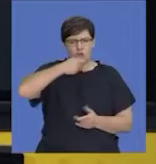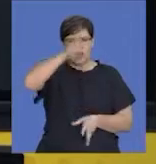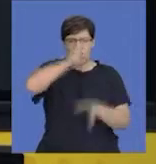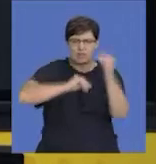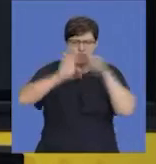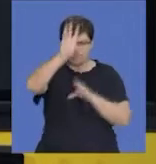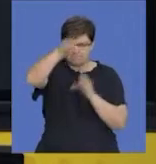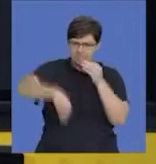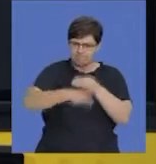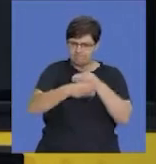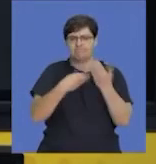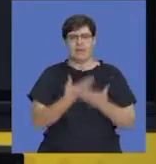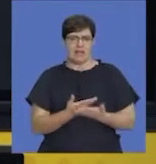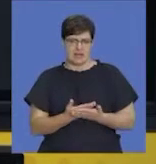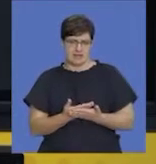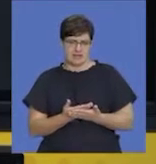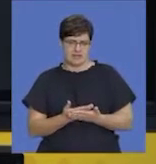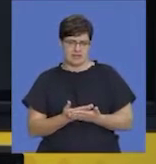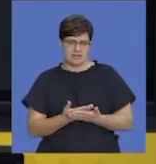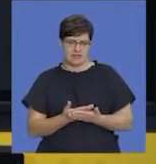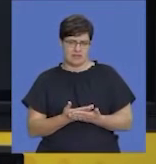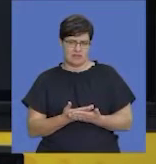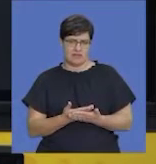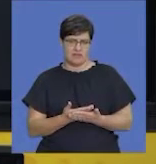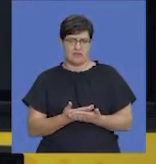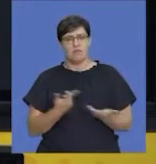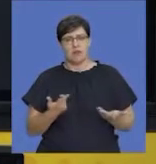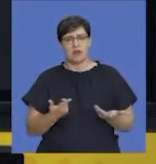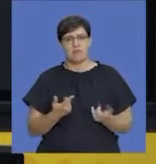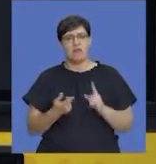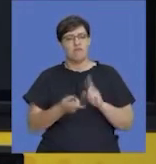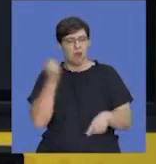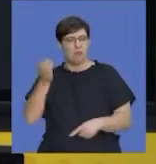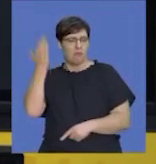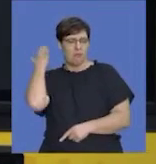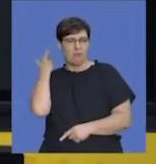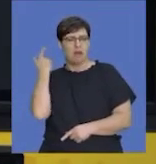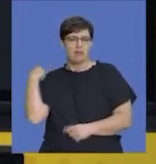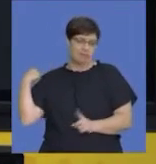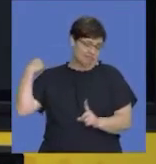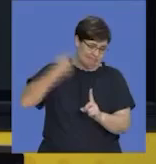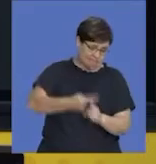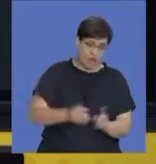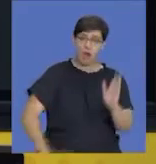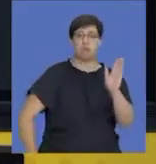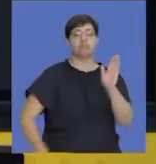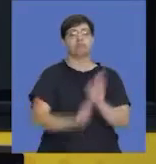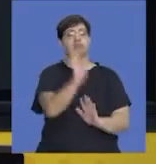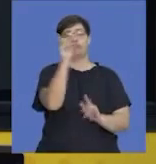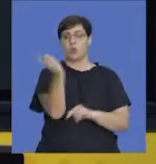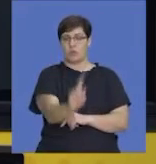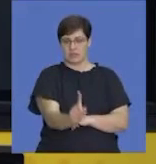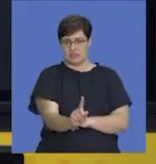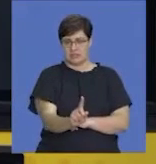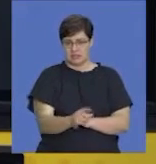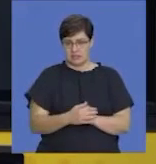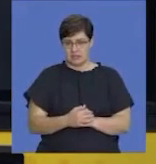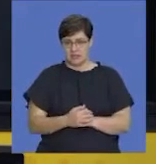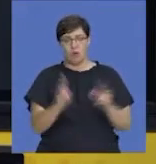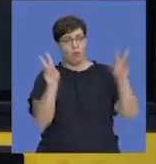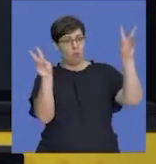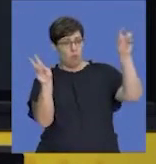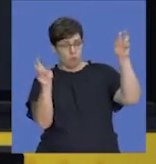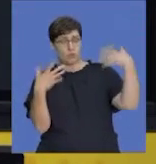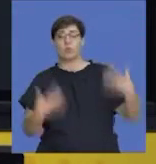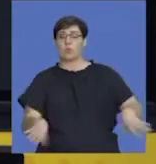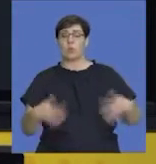in personal experiences as well, that you could even speak about where you came from and how much has improved since, and that type of thing.